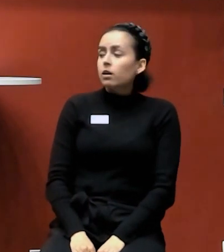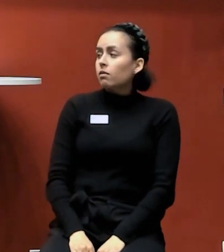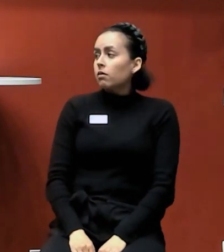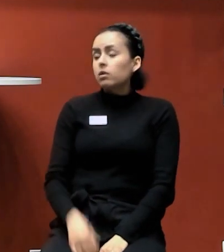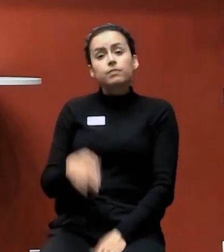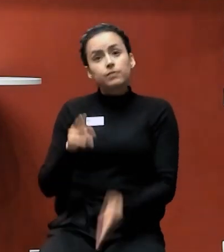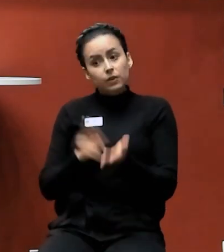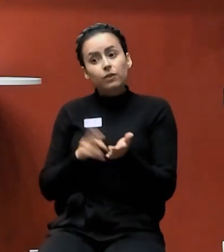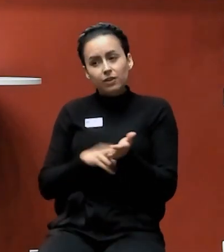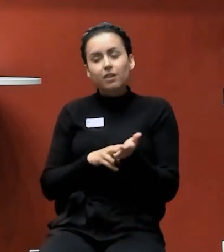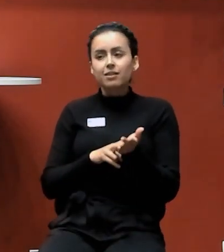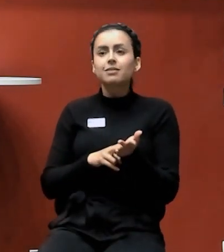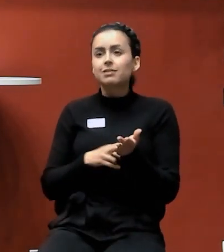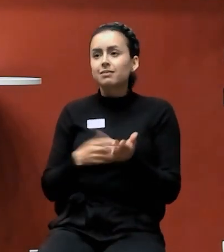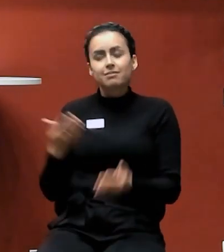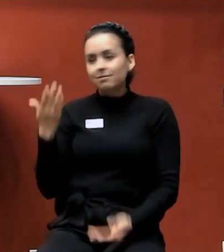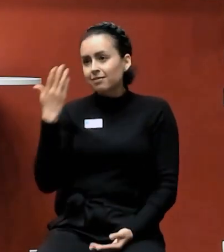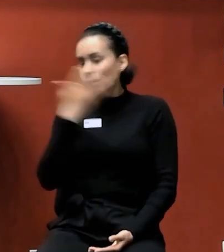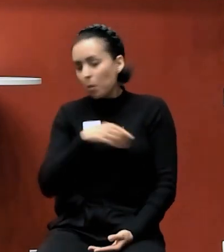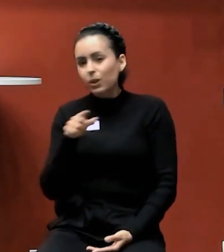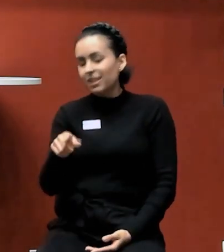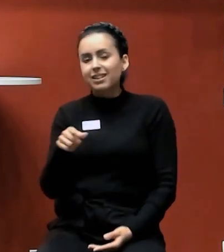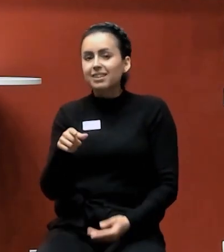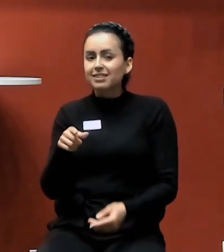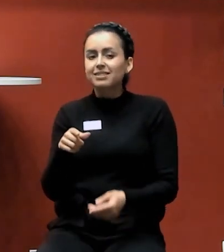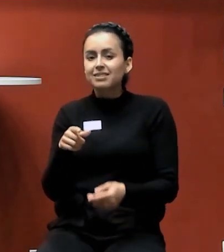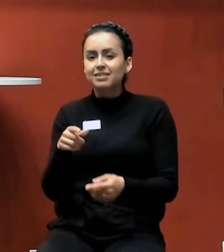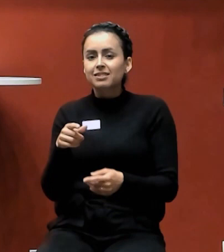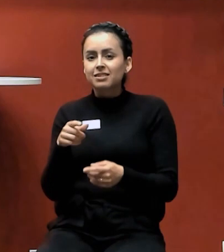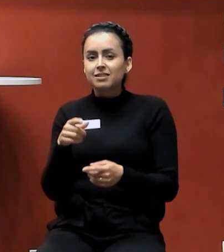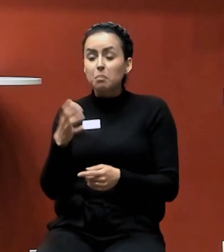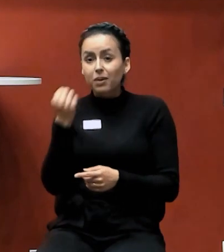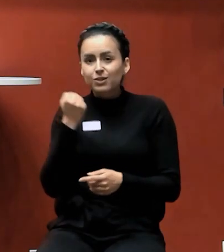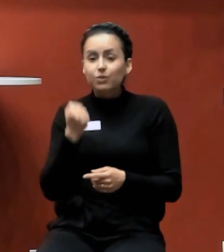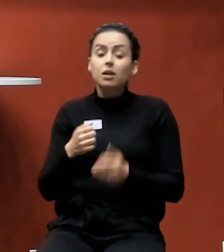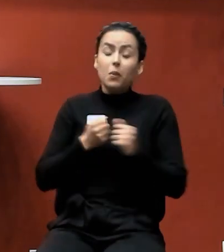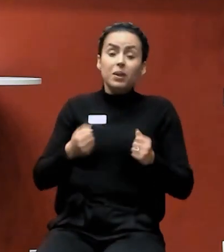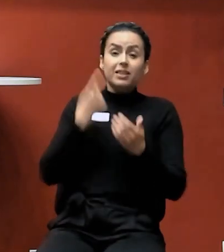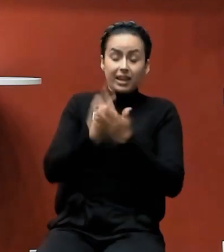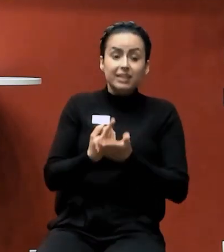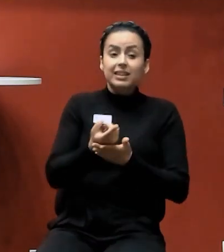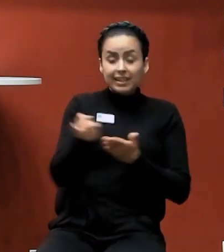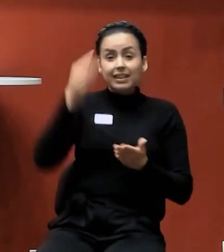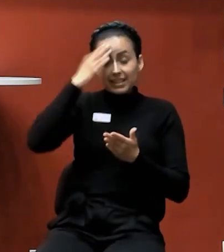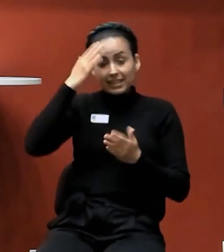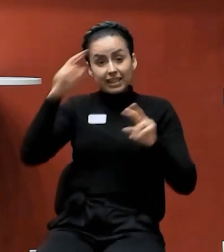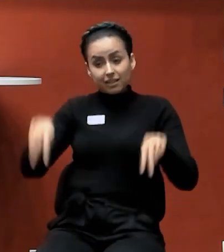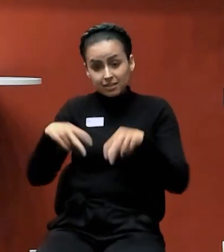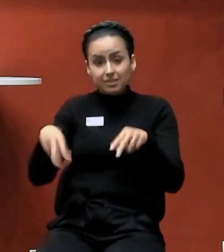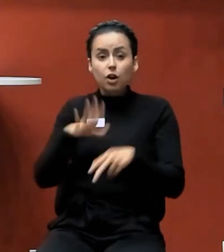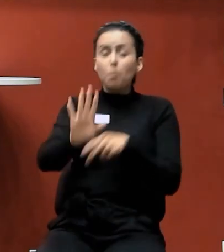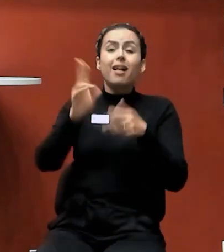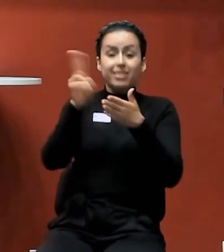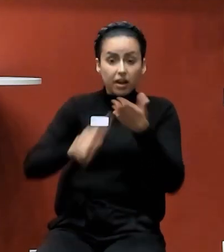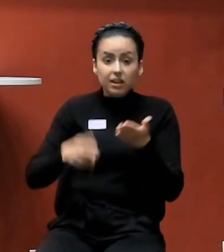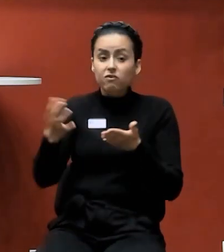Missed opportunity. It's a missed opportunity. But you have to be able to see that your artwork can do this, that dance can do this. Yeah.